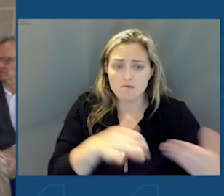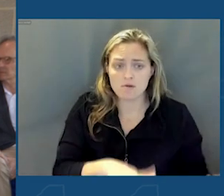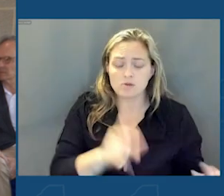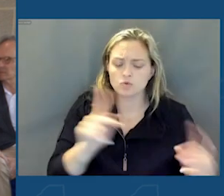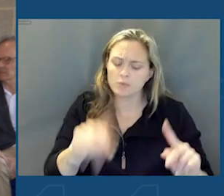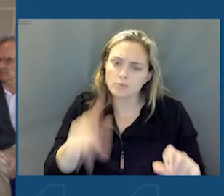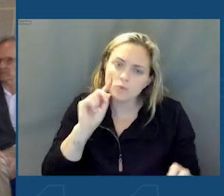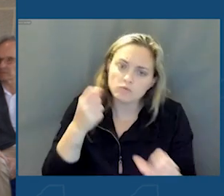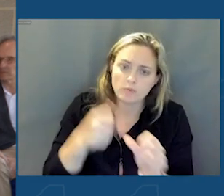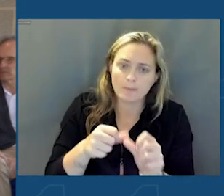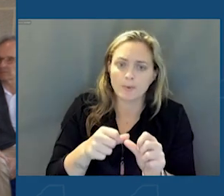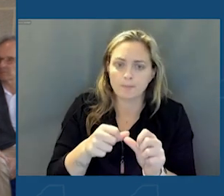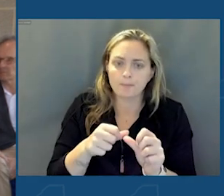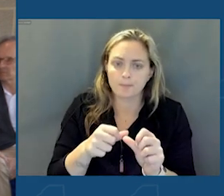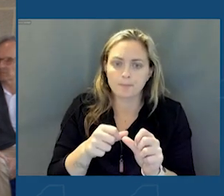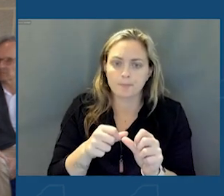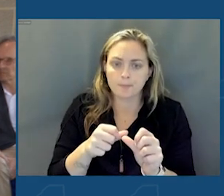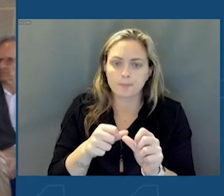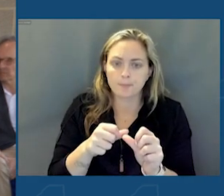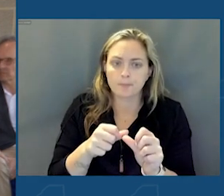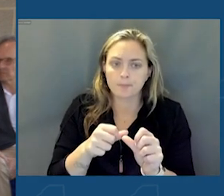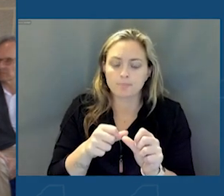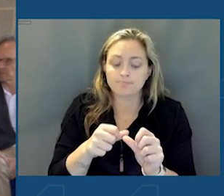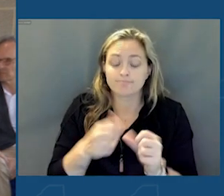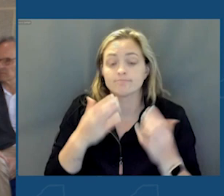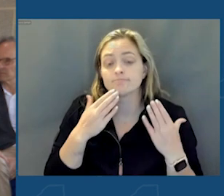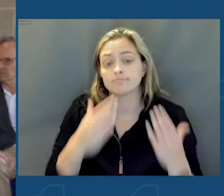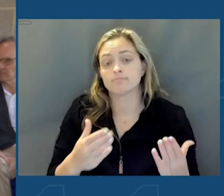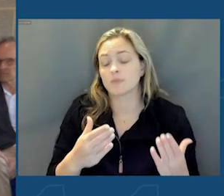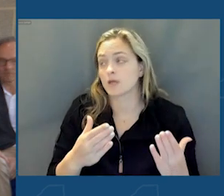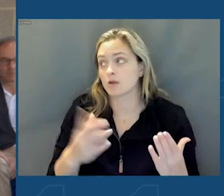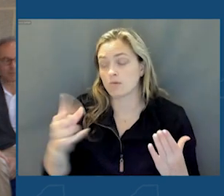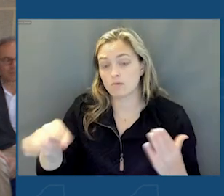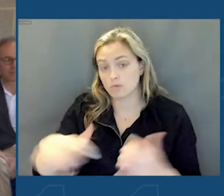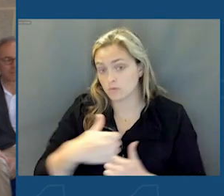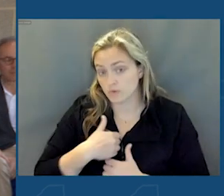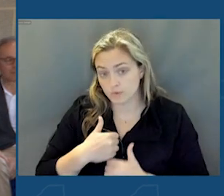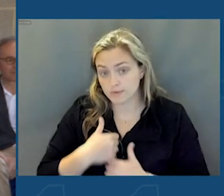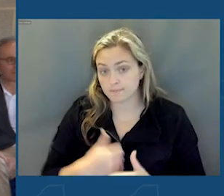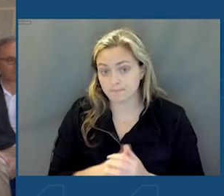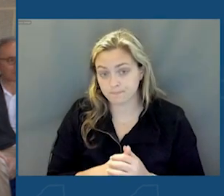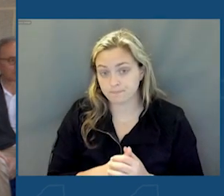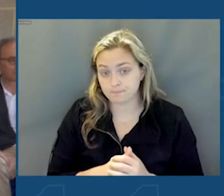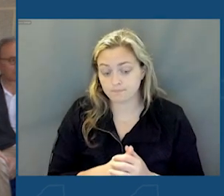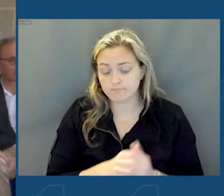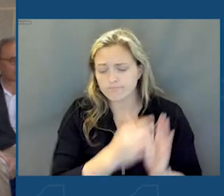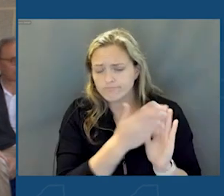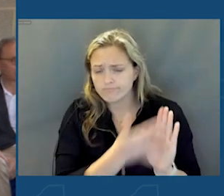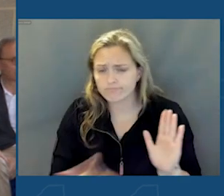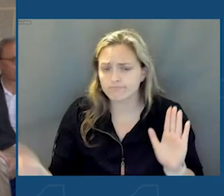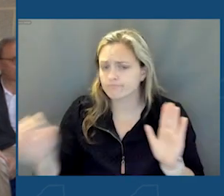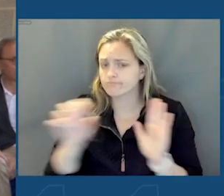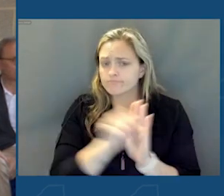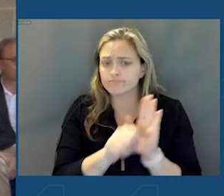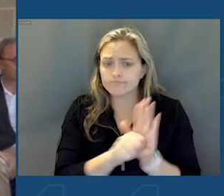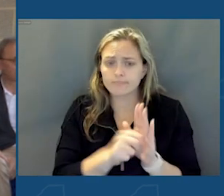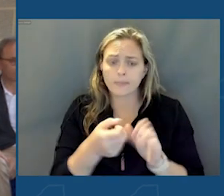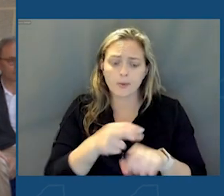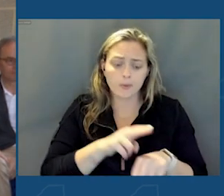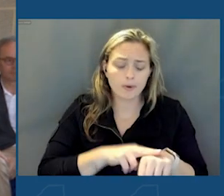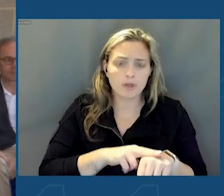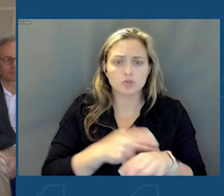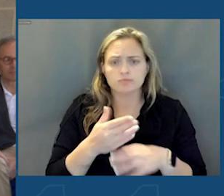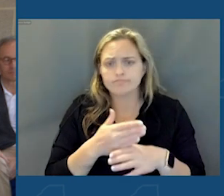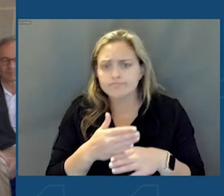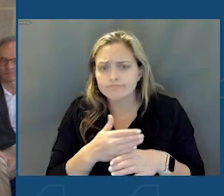remember. I thank those countless veterans across our state, across our nation, who shared